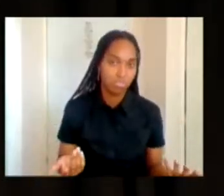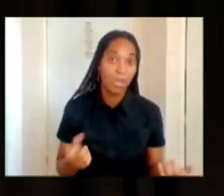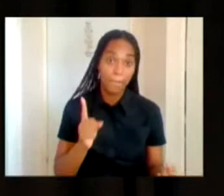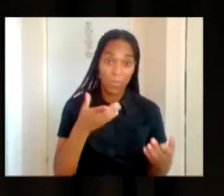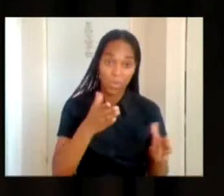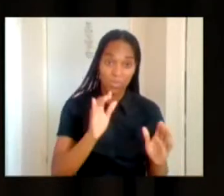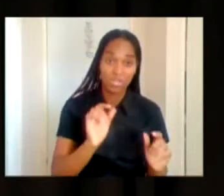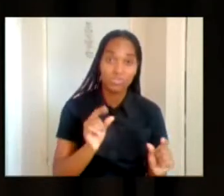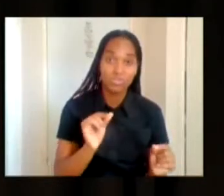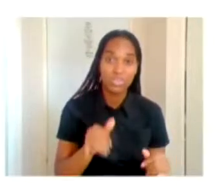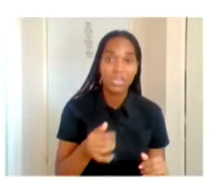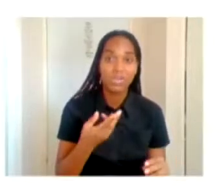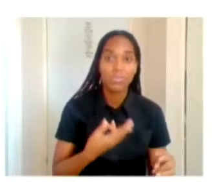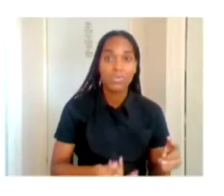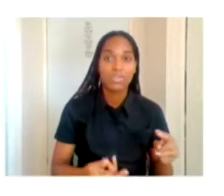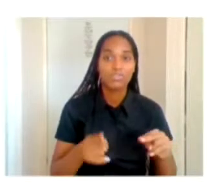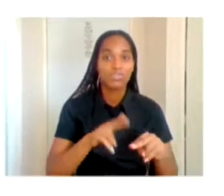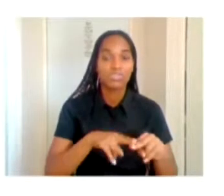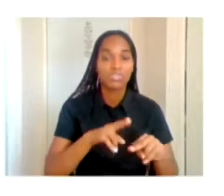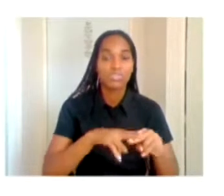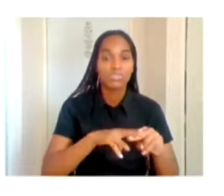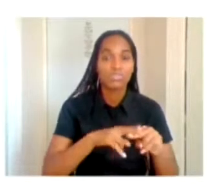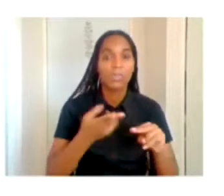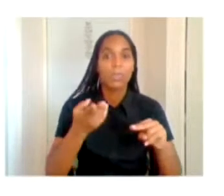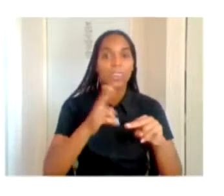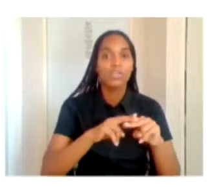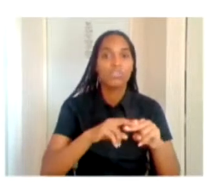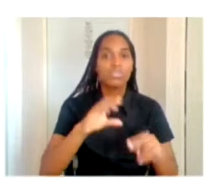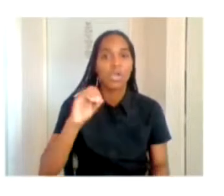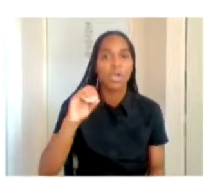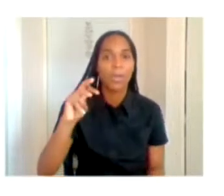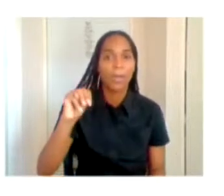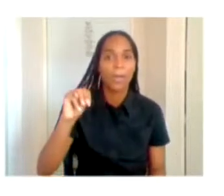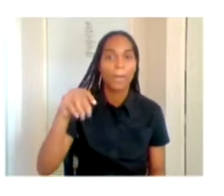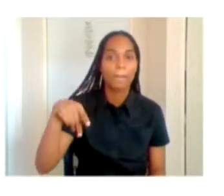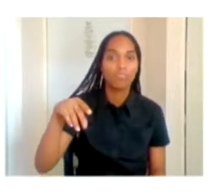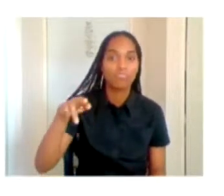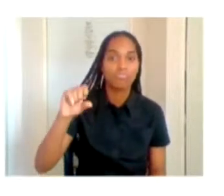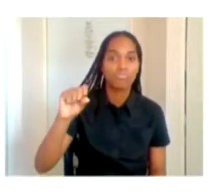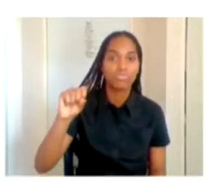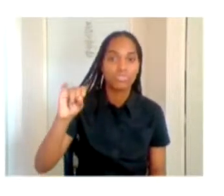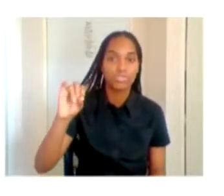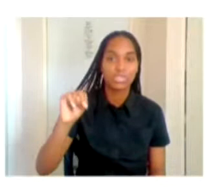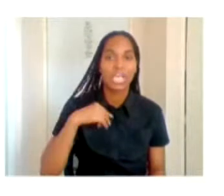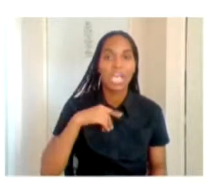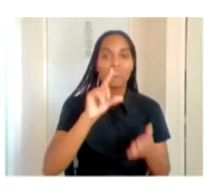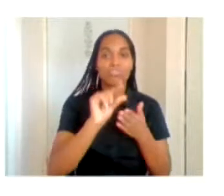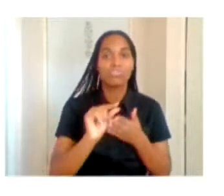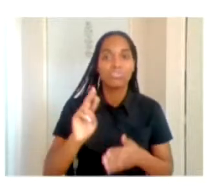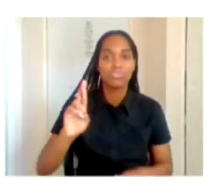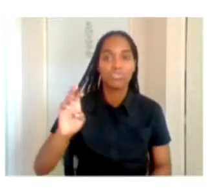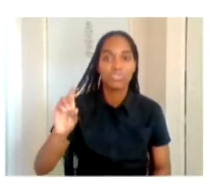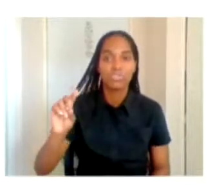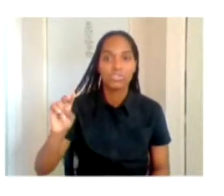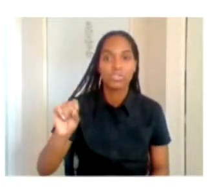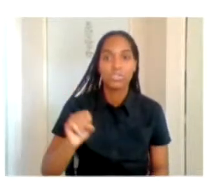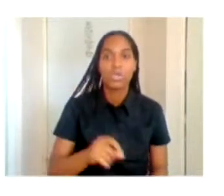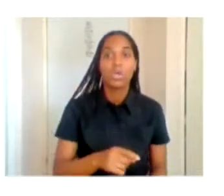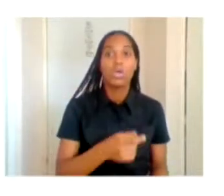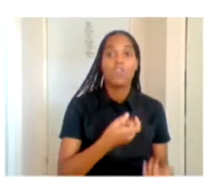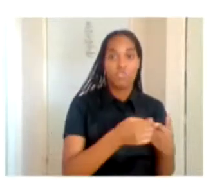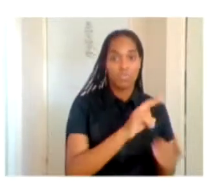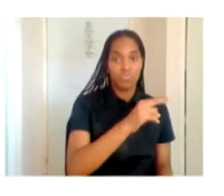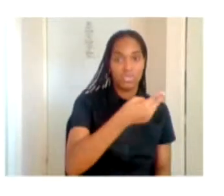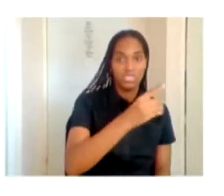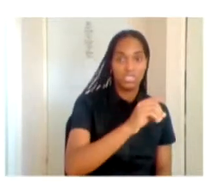that is increase the compression and reduce the resolution. So you can go from UHD to HD to SD. You